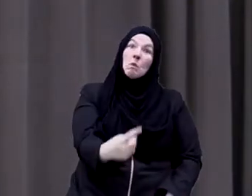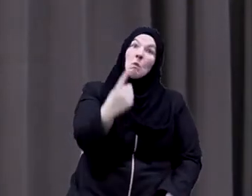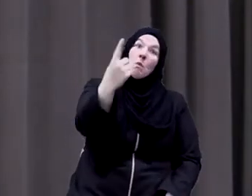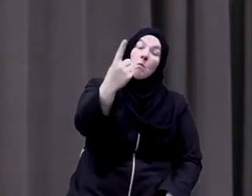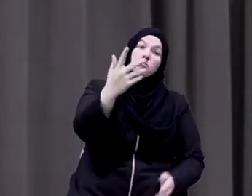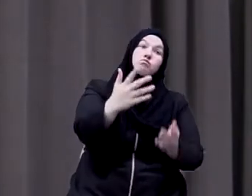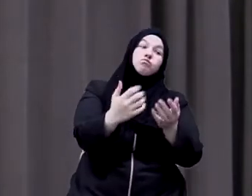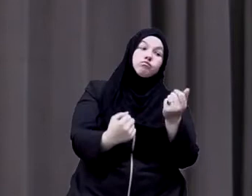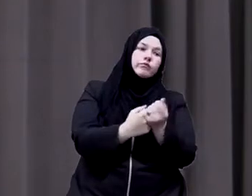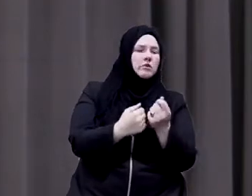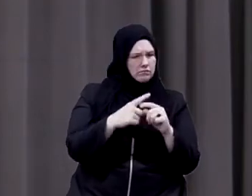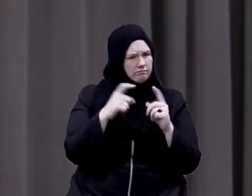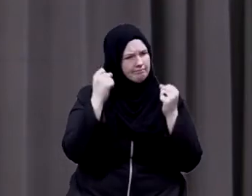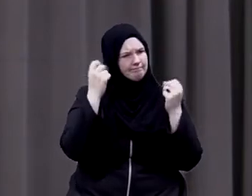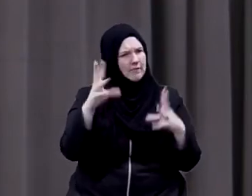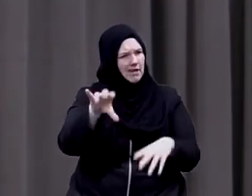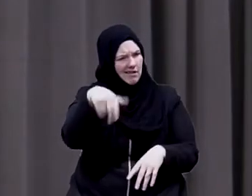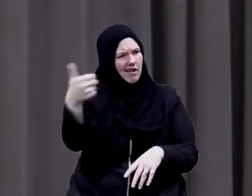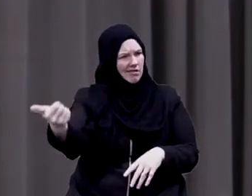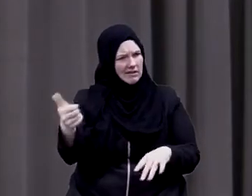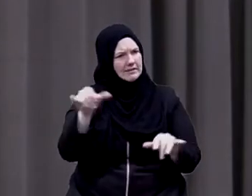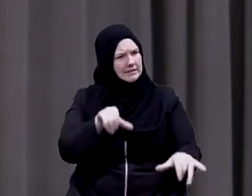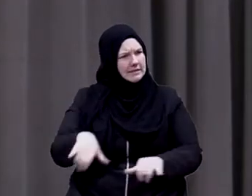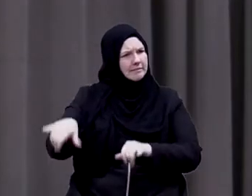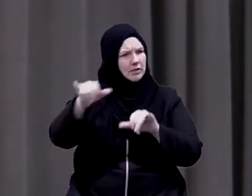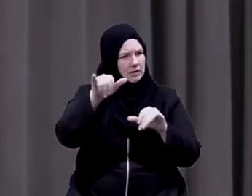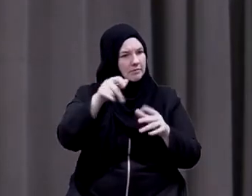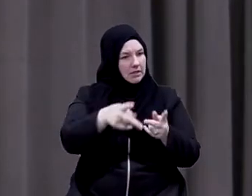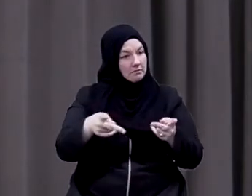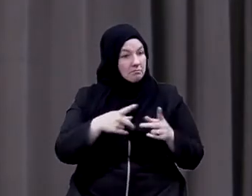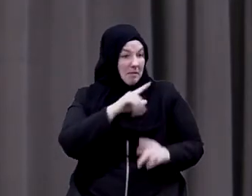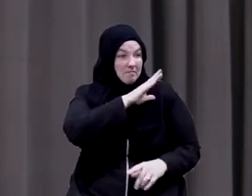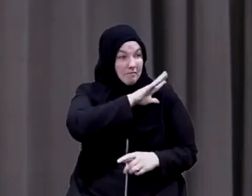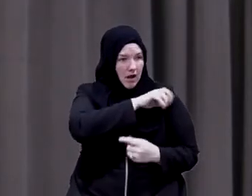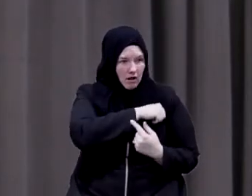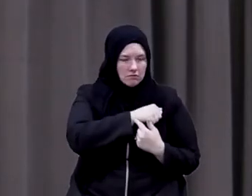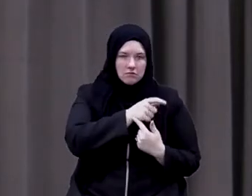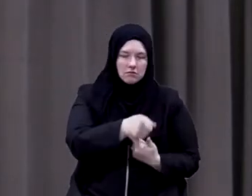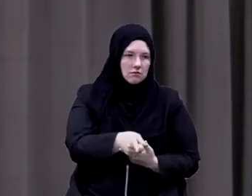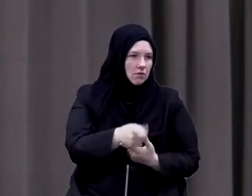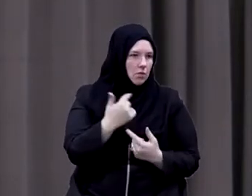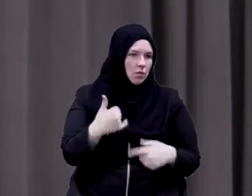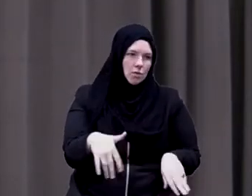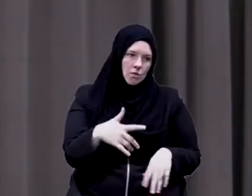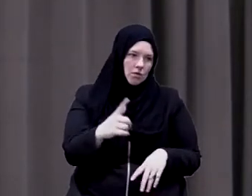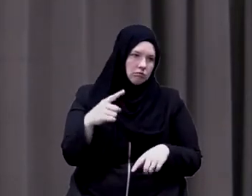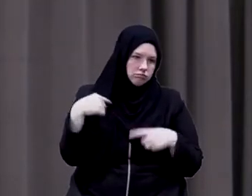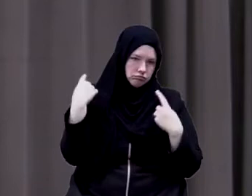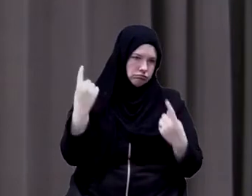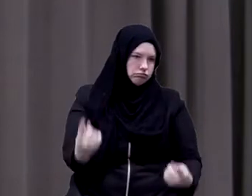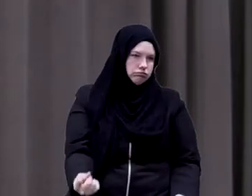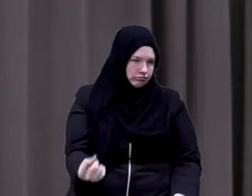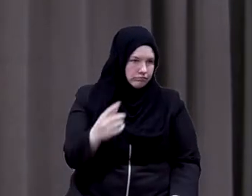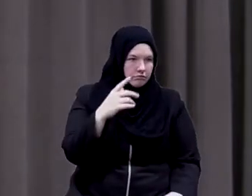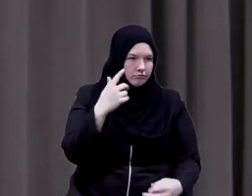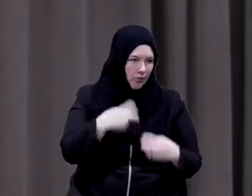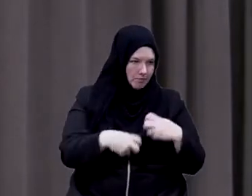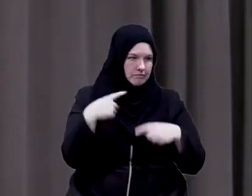cause. There are so many other similar places. But Palestine has been there for history, over 60 some